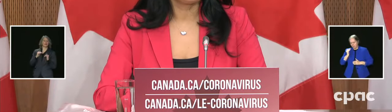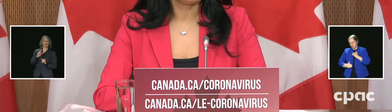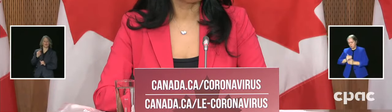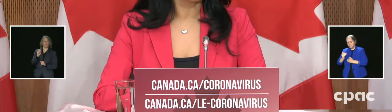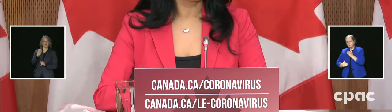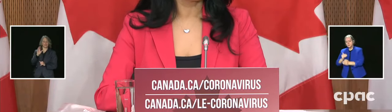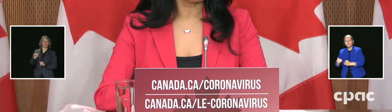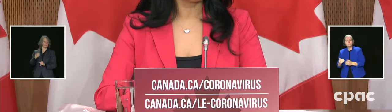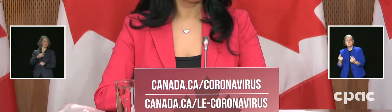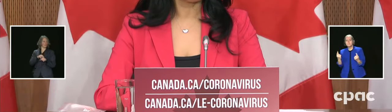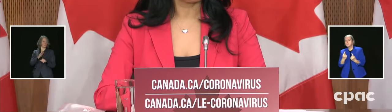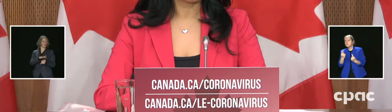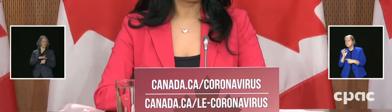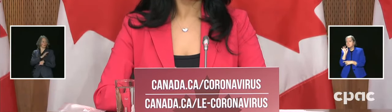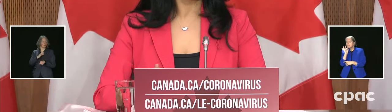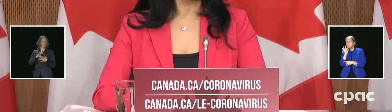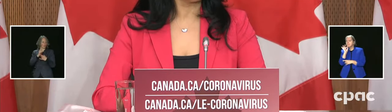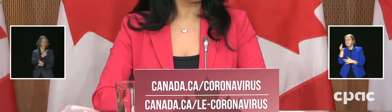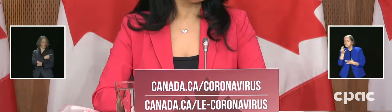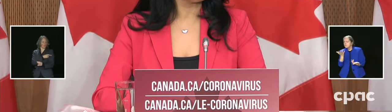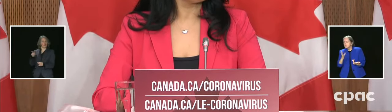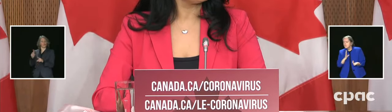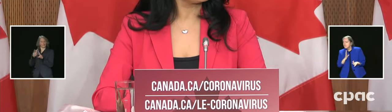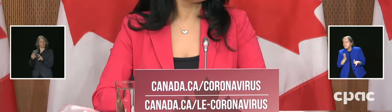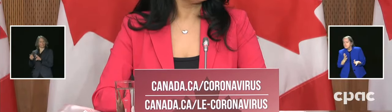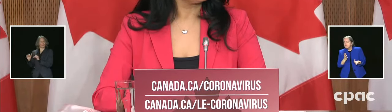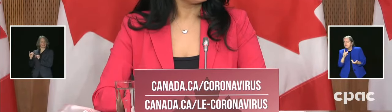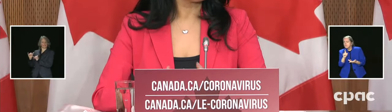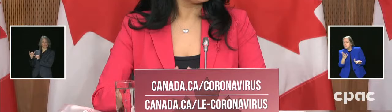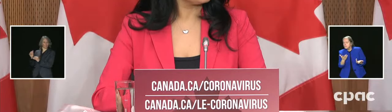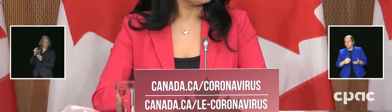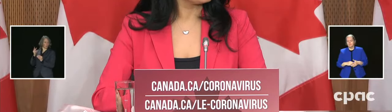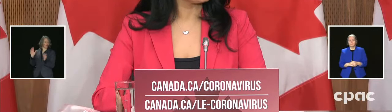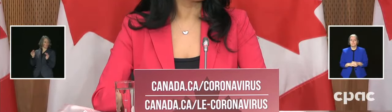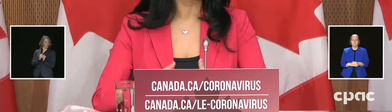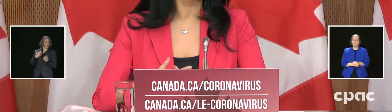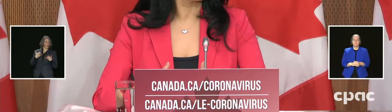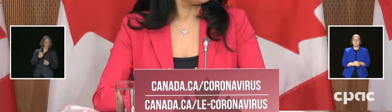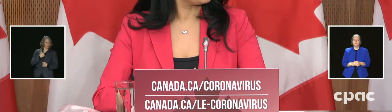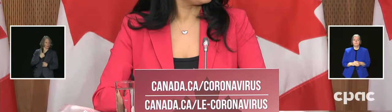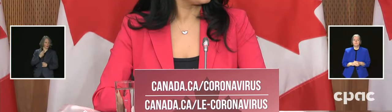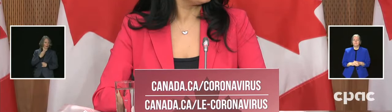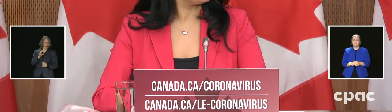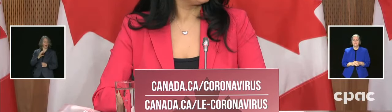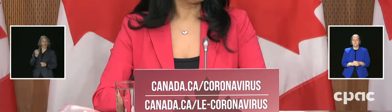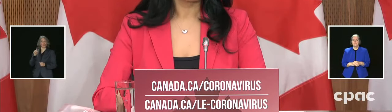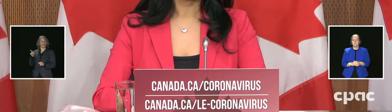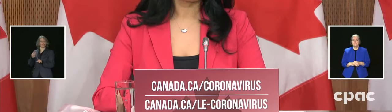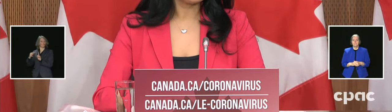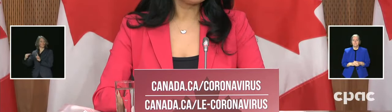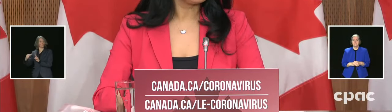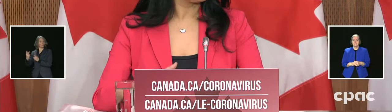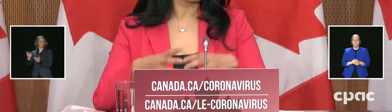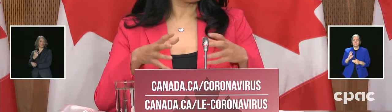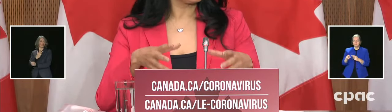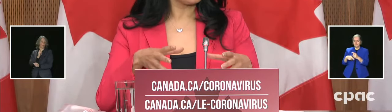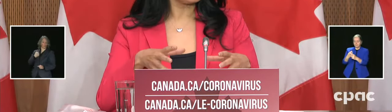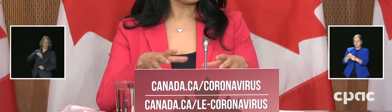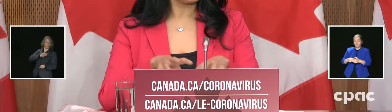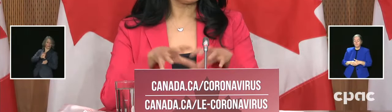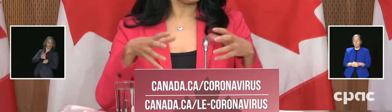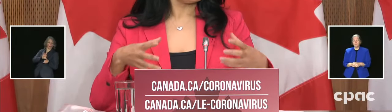on Immunization looks at similar information to what Health Canada looks at from a clinical perspective, except they're looking at